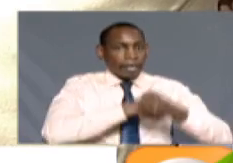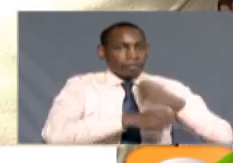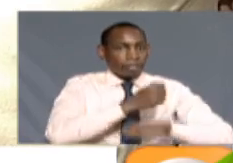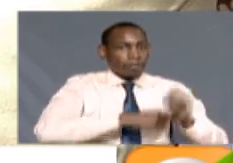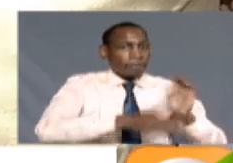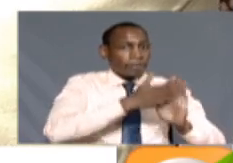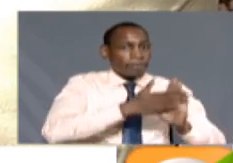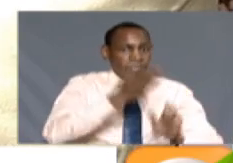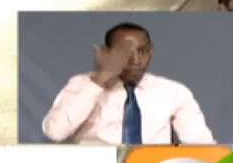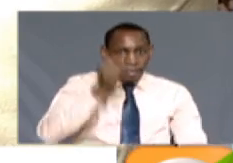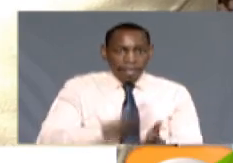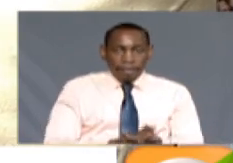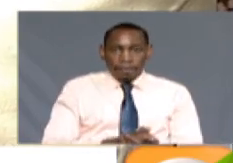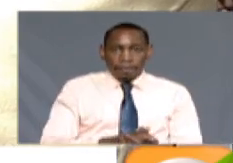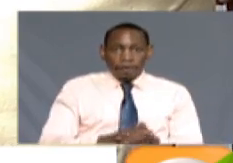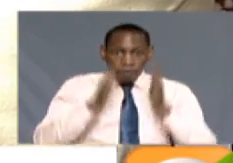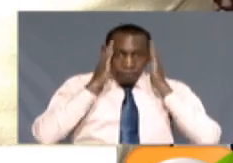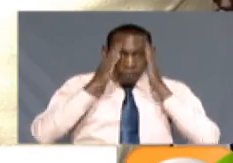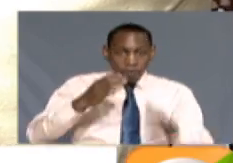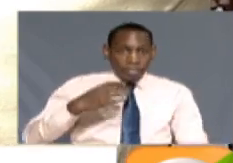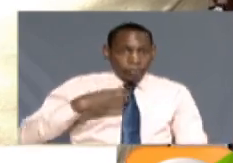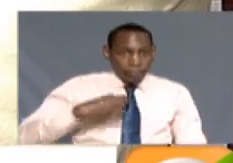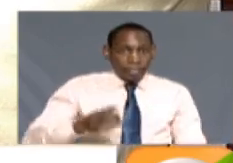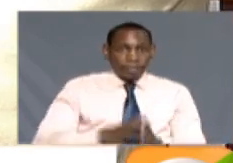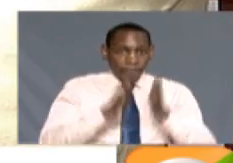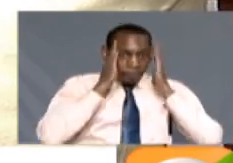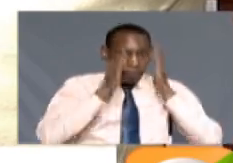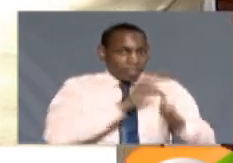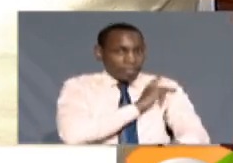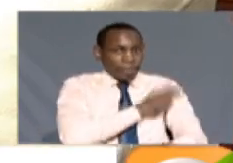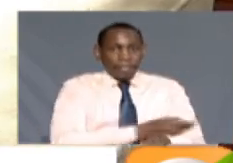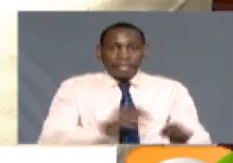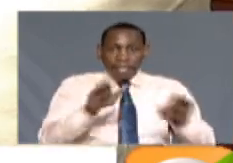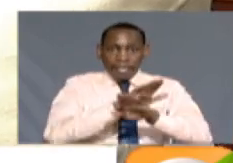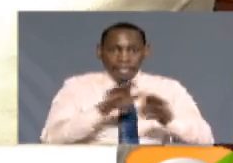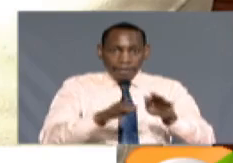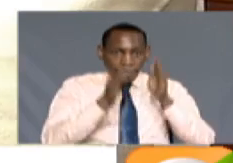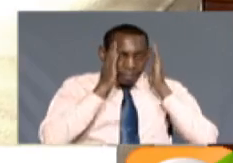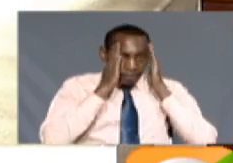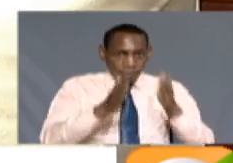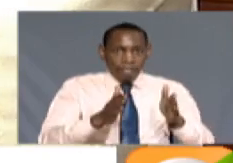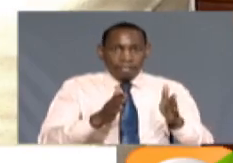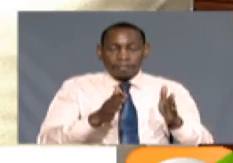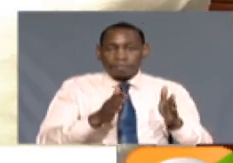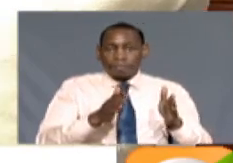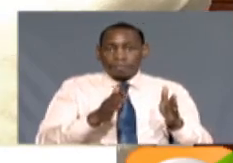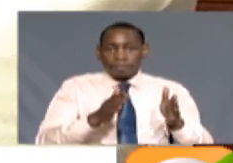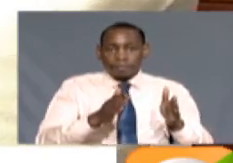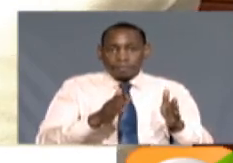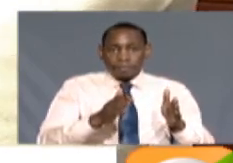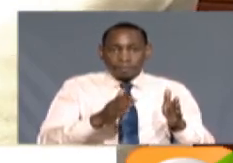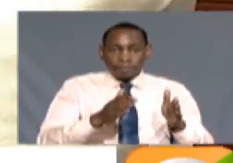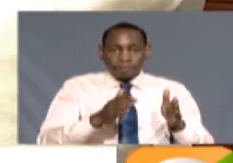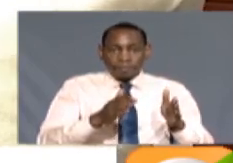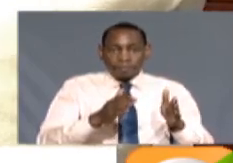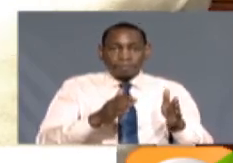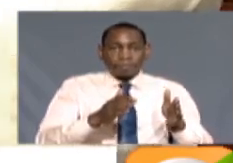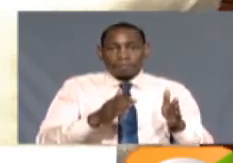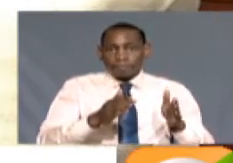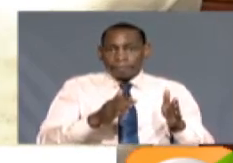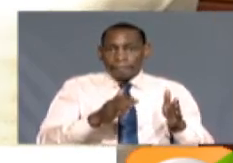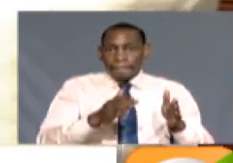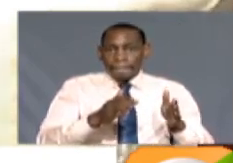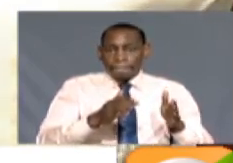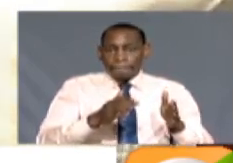what? Money is in the head, power is in the head, everything is in the head, the movement is in the head. When he wants to move, you know, you see